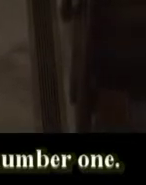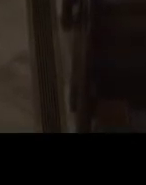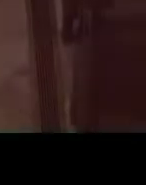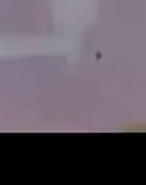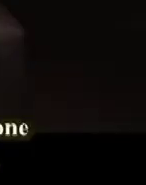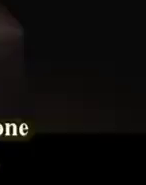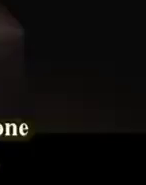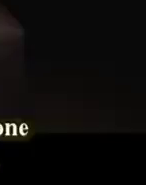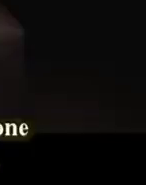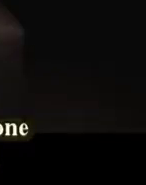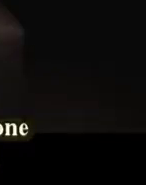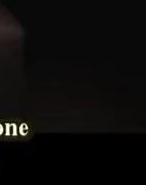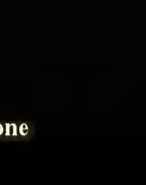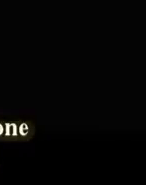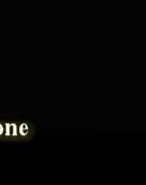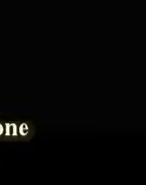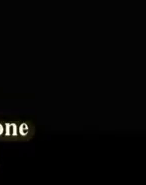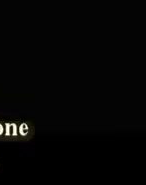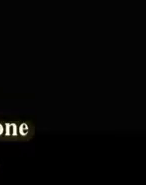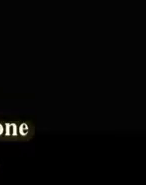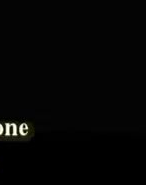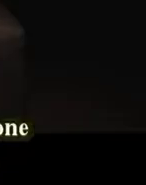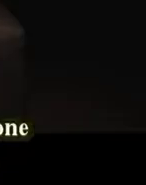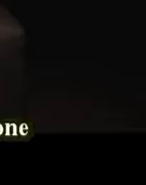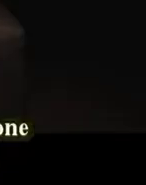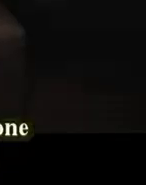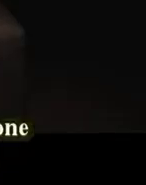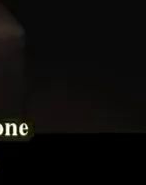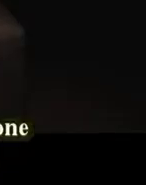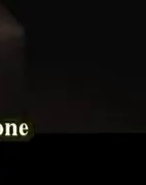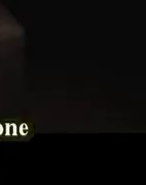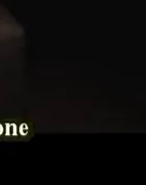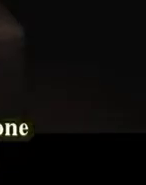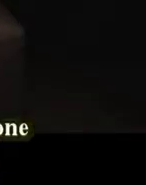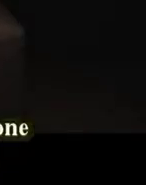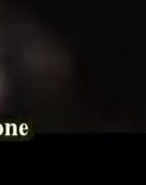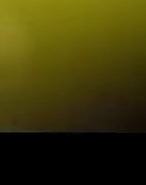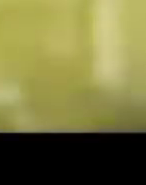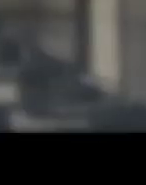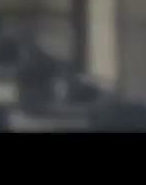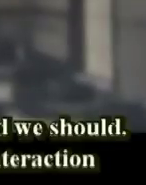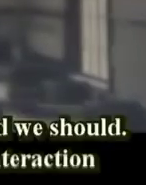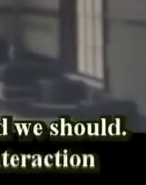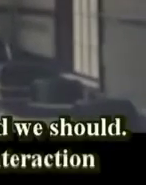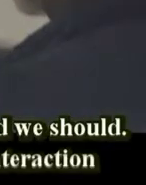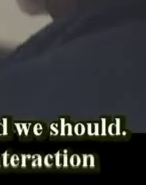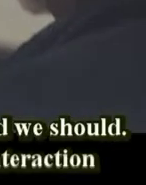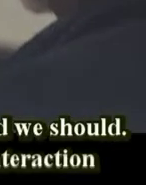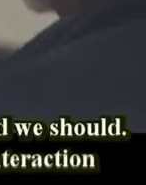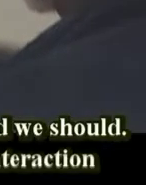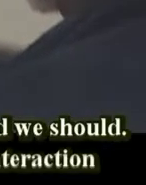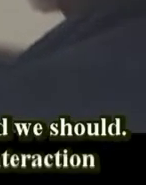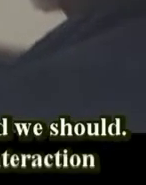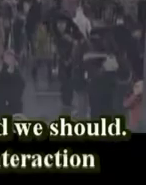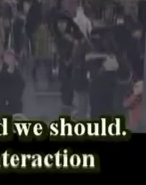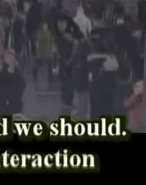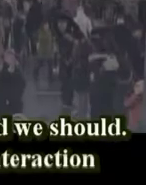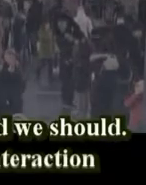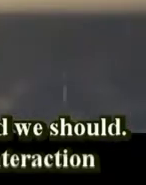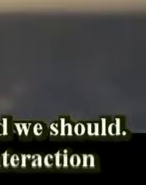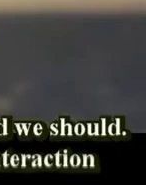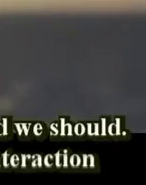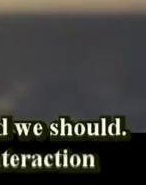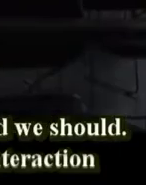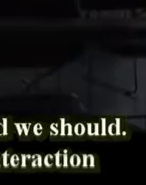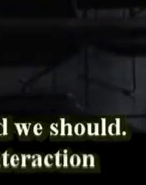1. Yeah, heaven rejoices each time even one person comes to know Jesus. We pastors dream about big numbers, and we